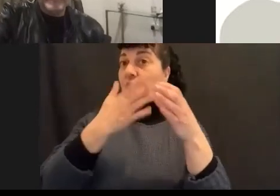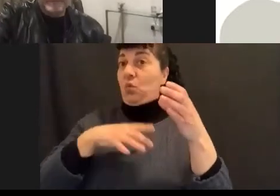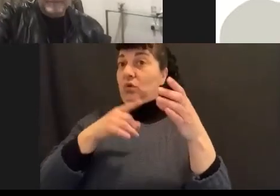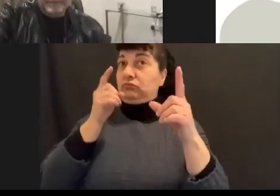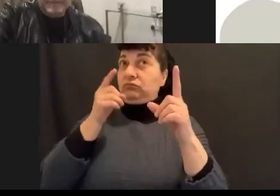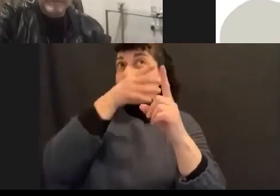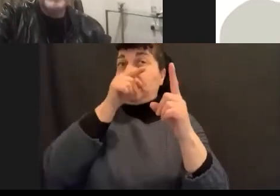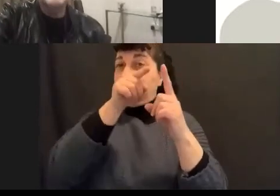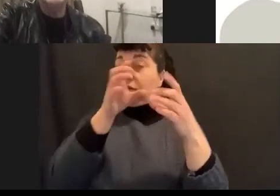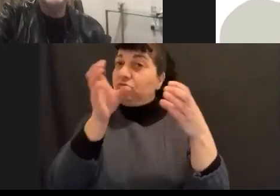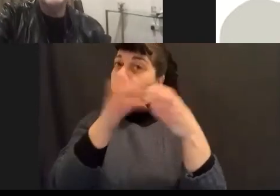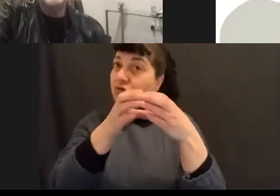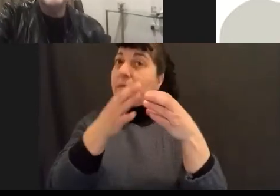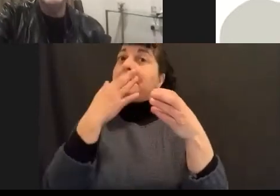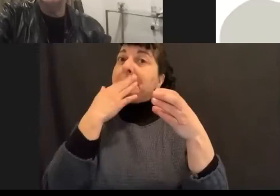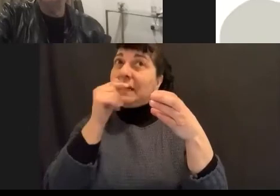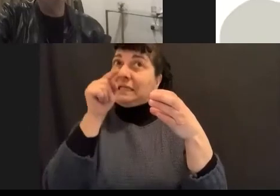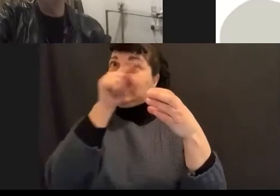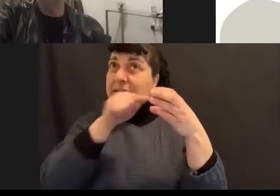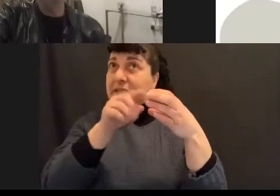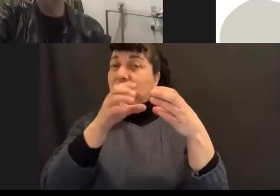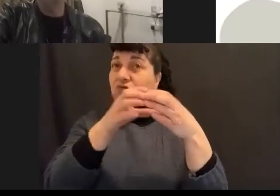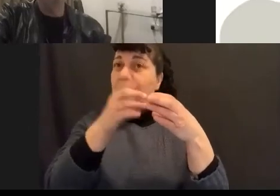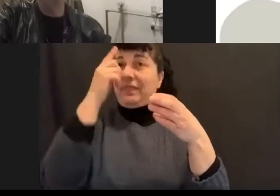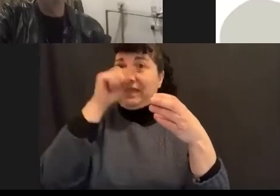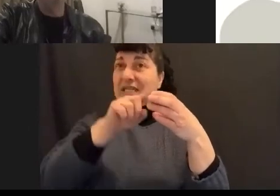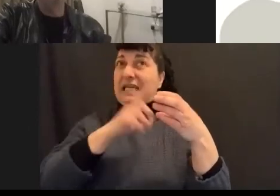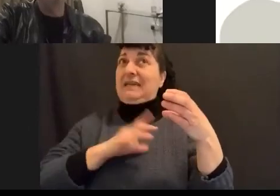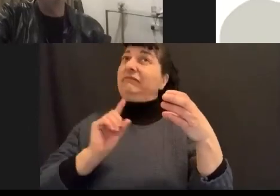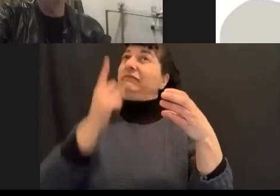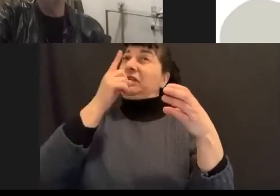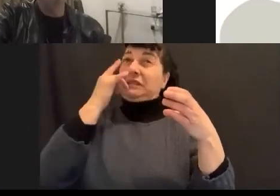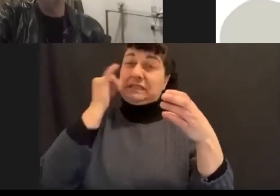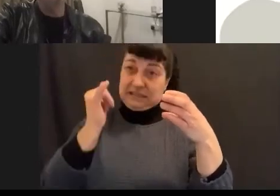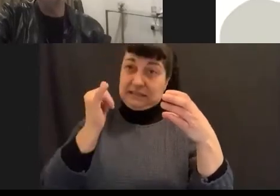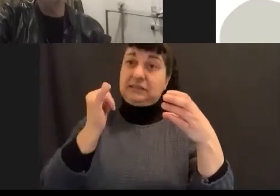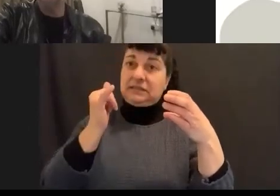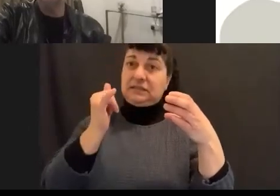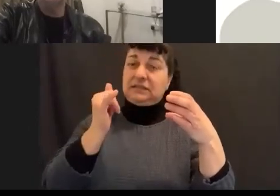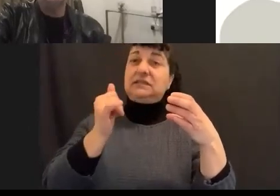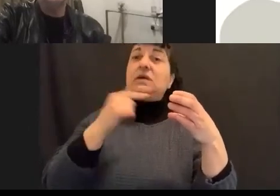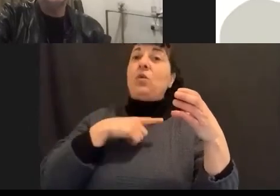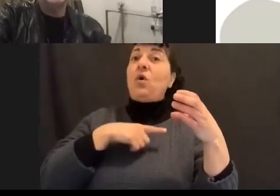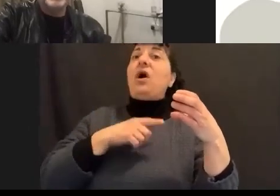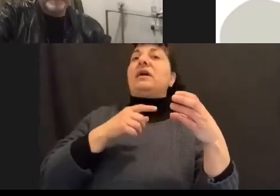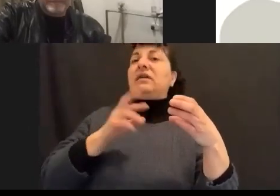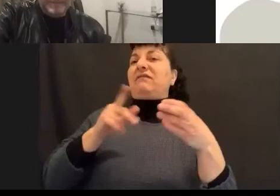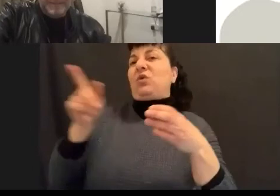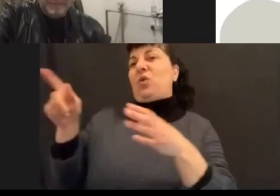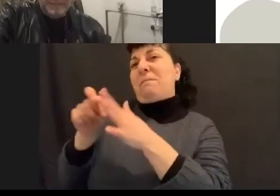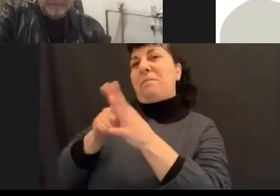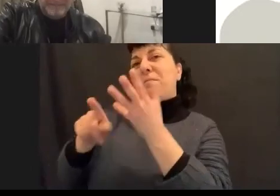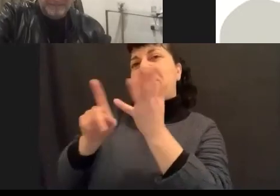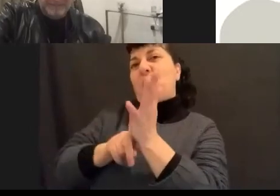give Paul and his colleagues the best information they can to understand what's happening at particular schools, so that